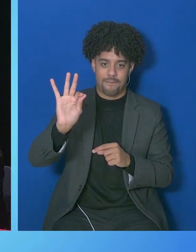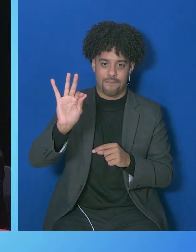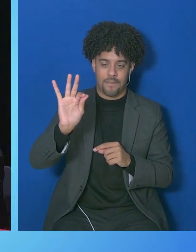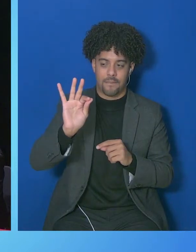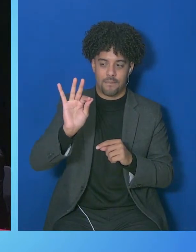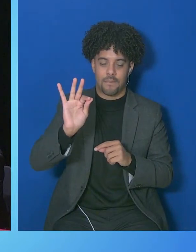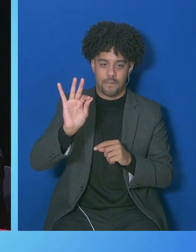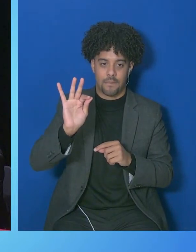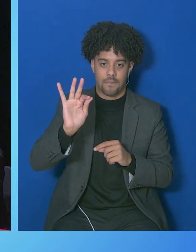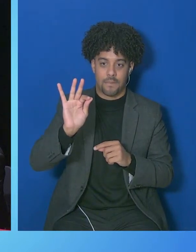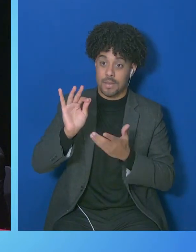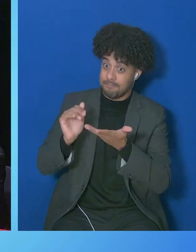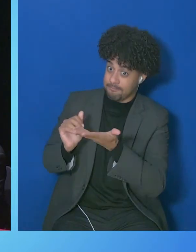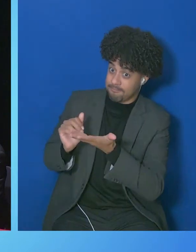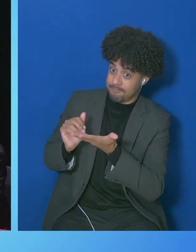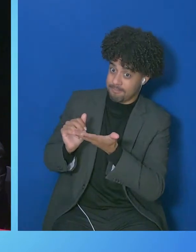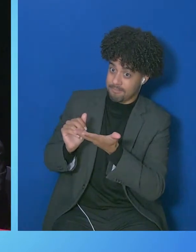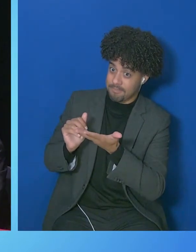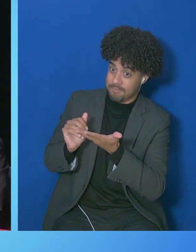Yes, ma'am.